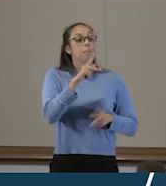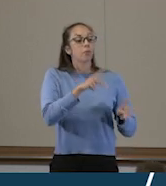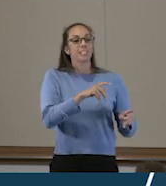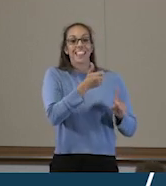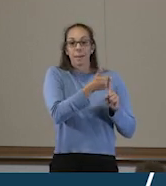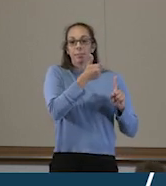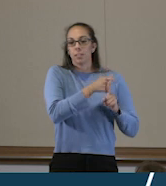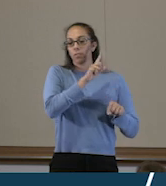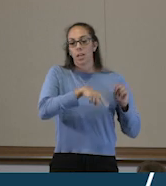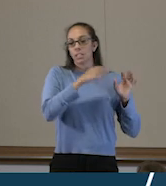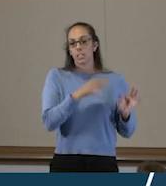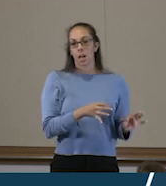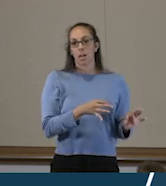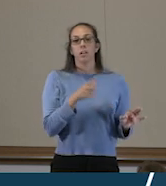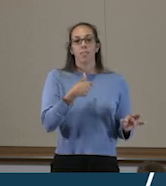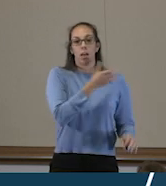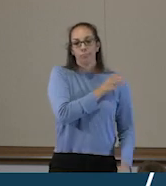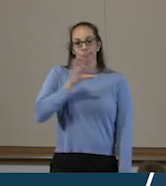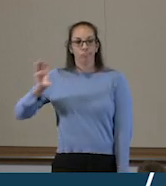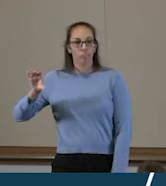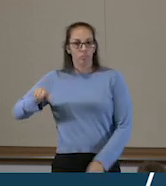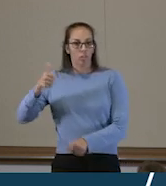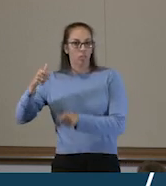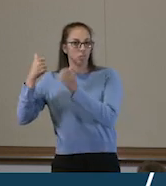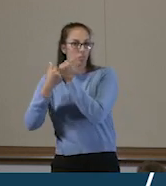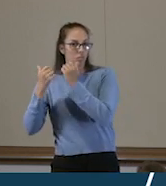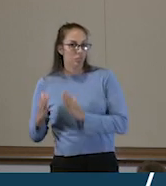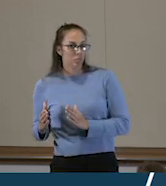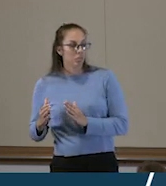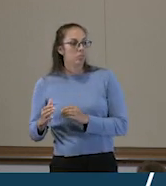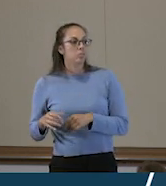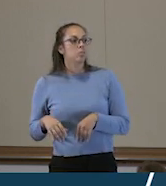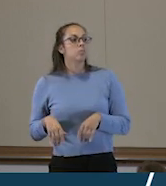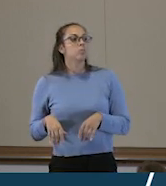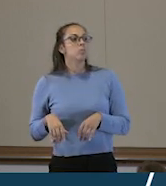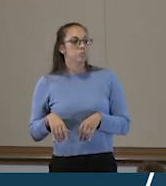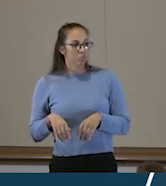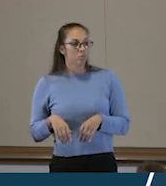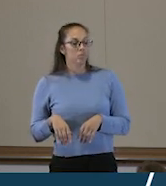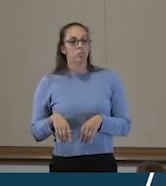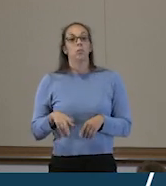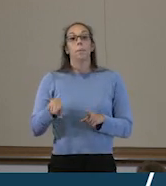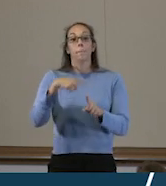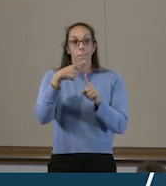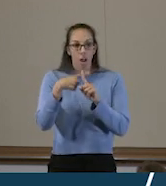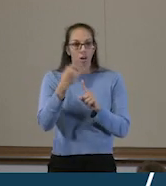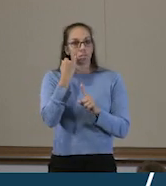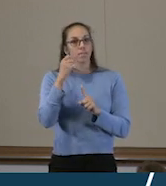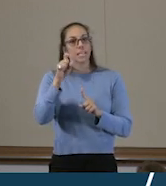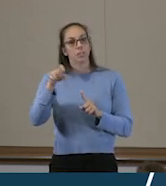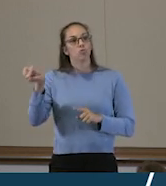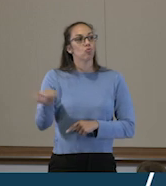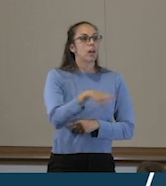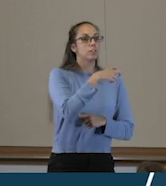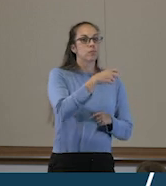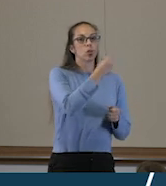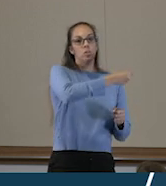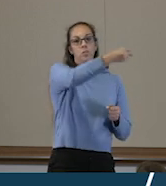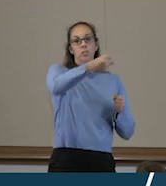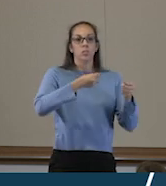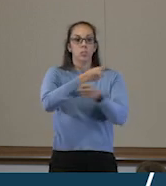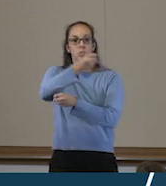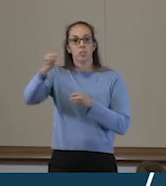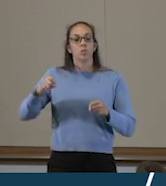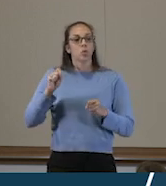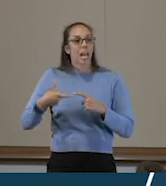named as a surrogate can consent to treatment and transfer to and from medical facilities. So you can withhold treatment,